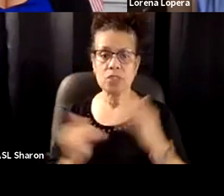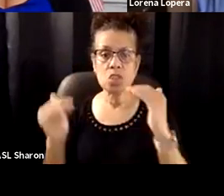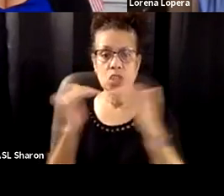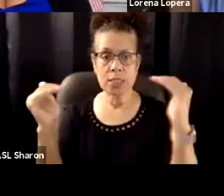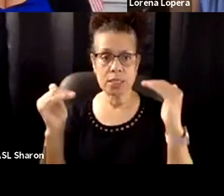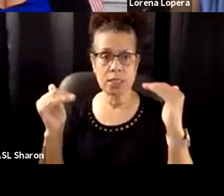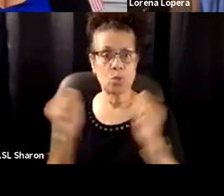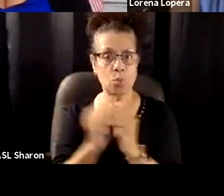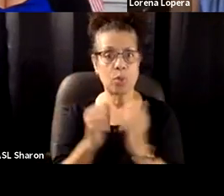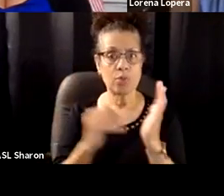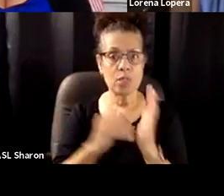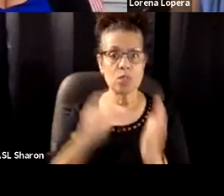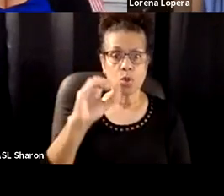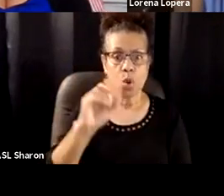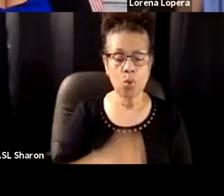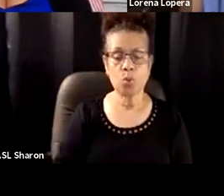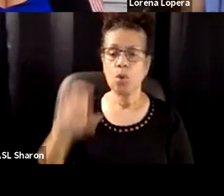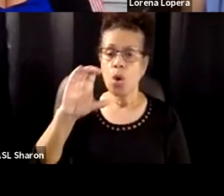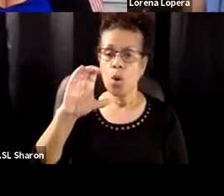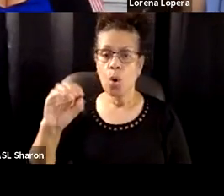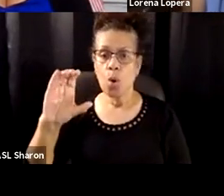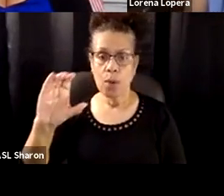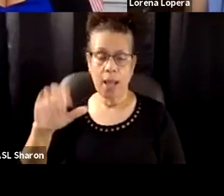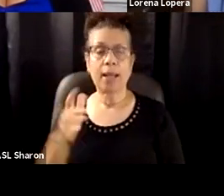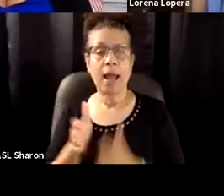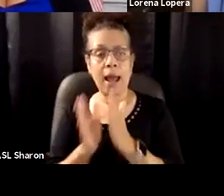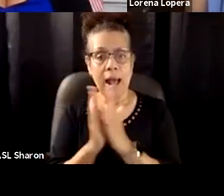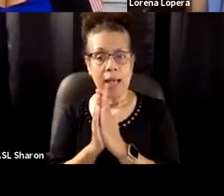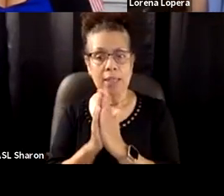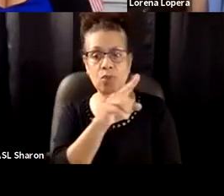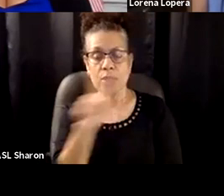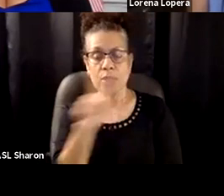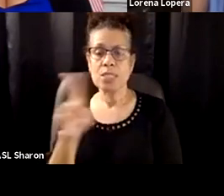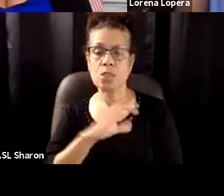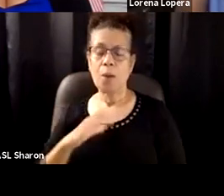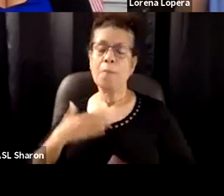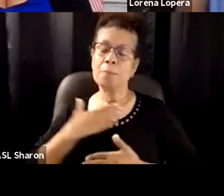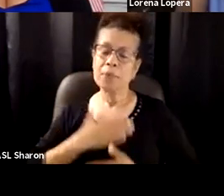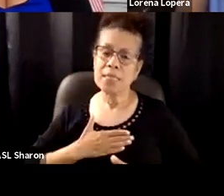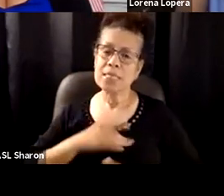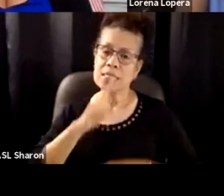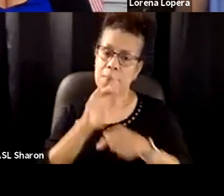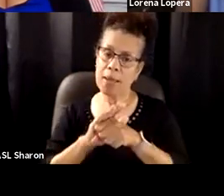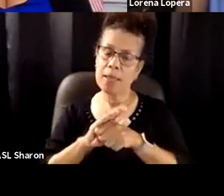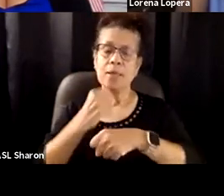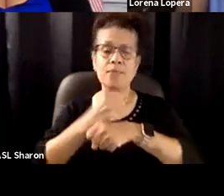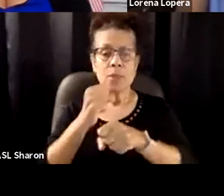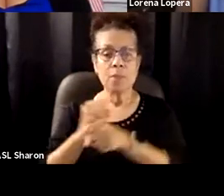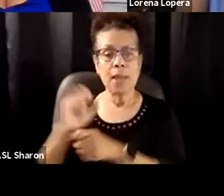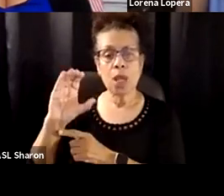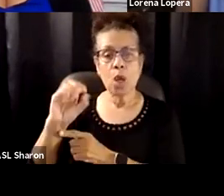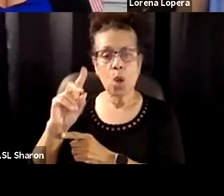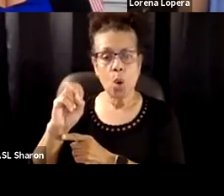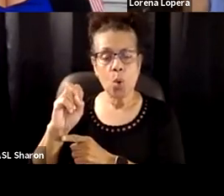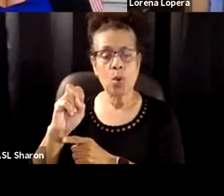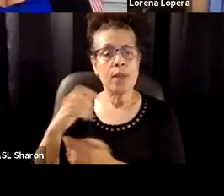code kocak asks this committee to reaffirm its commitment to the code to developing a code that stands